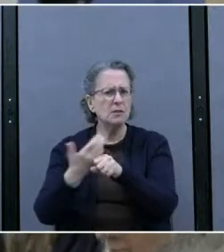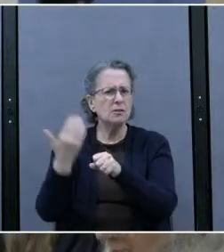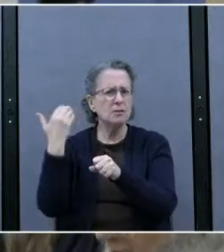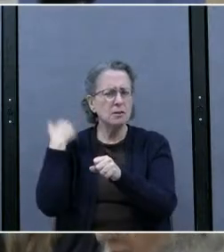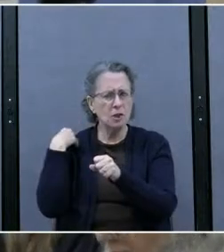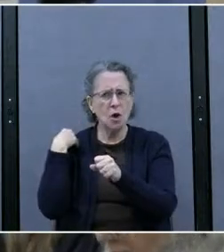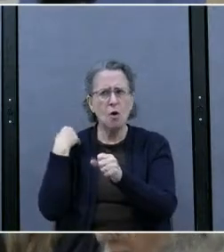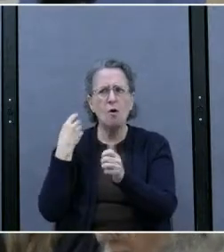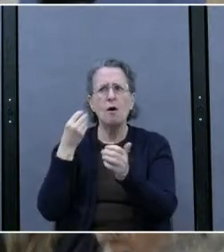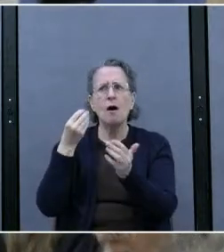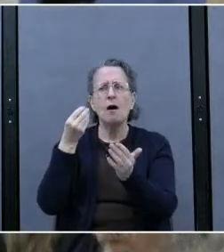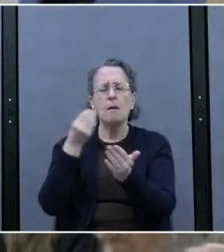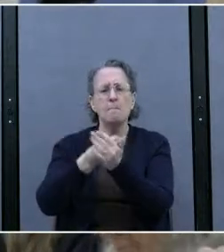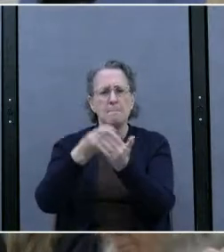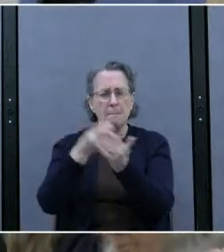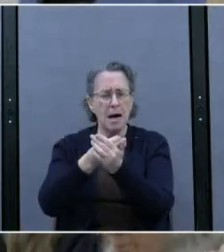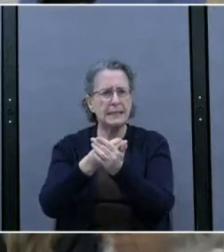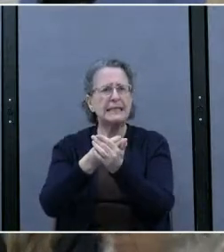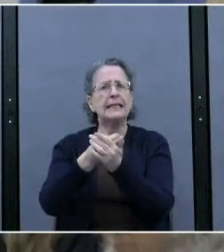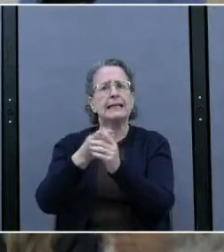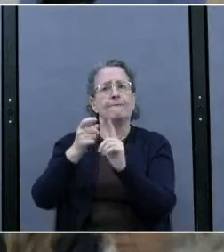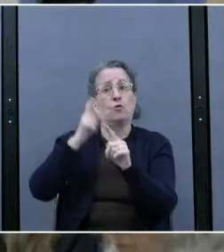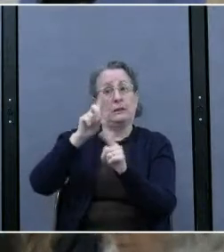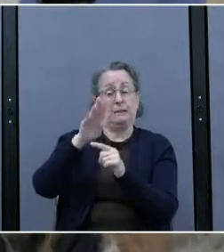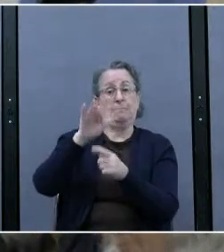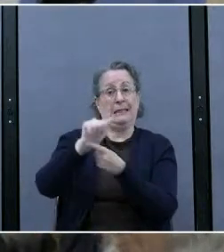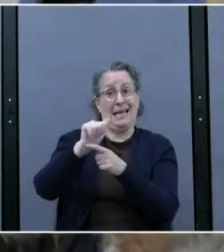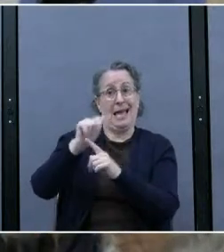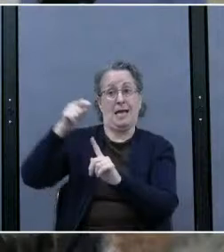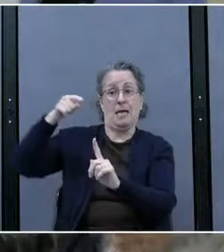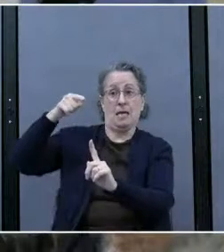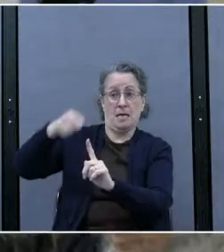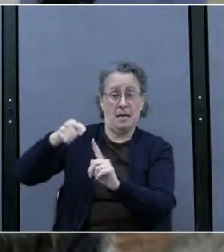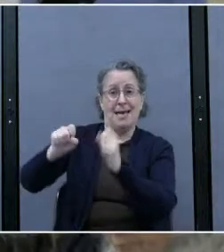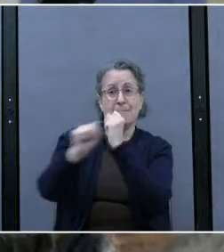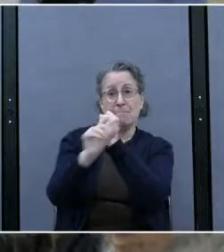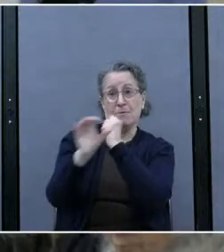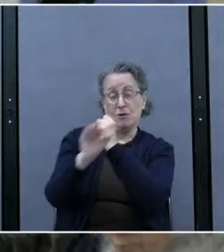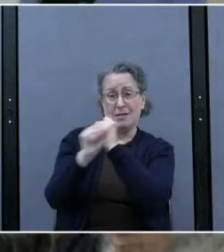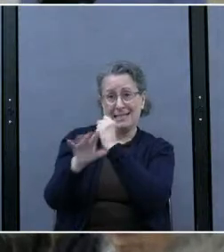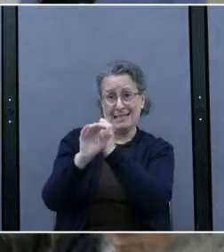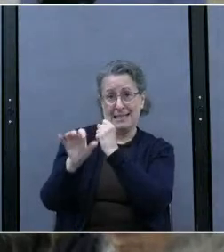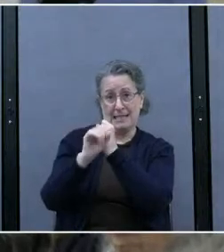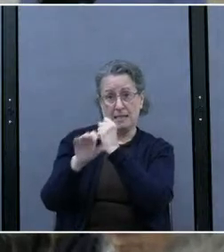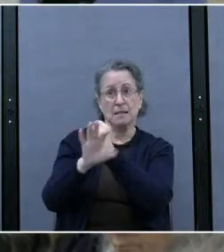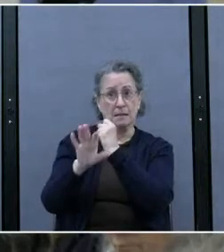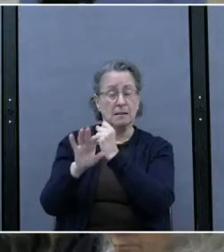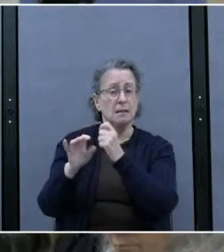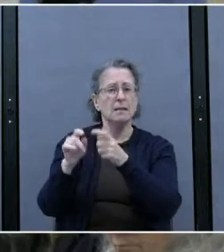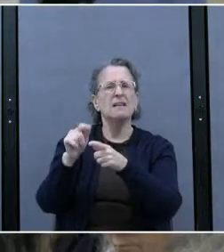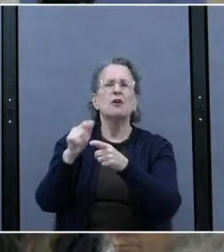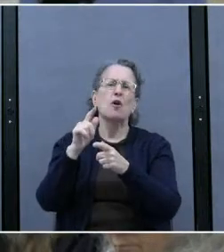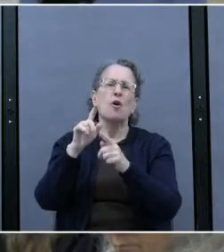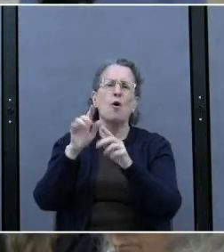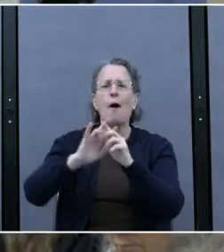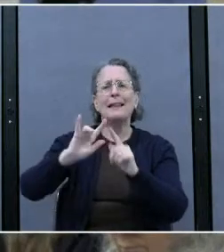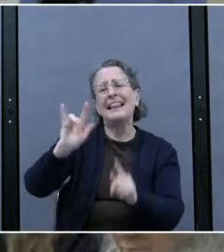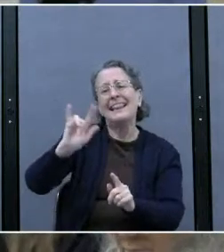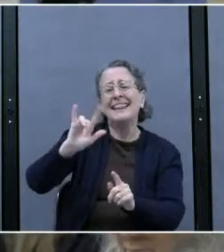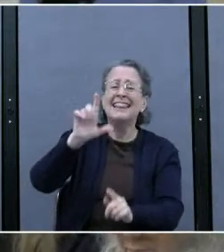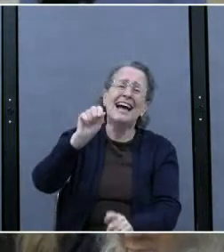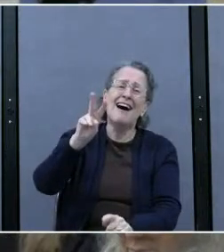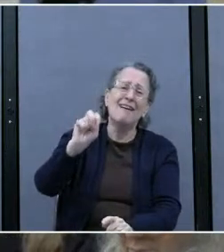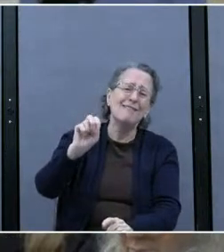specifically directed towards a marketing campaign. Love Brattleboro, I think. And I'm just curious